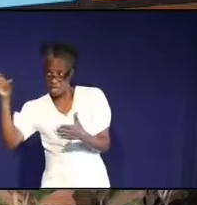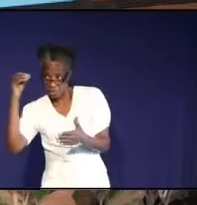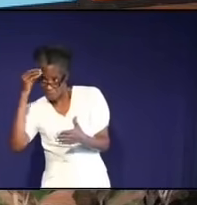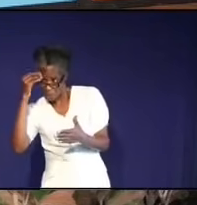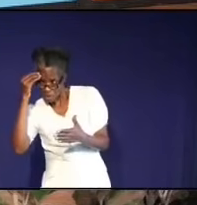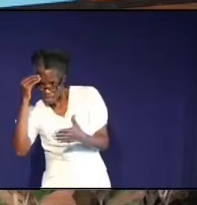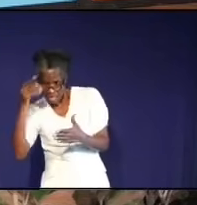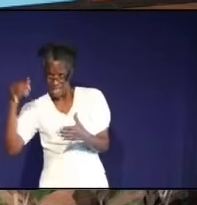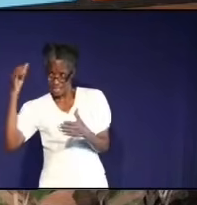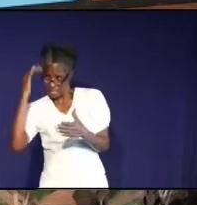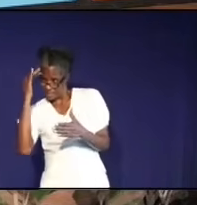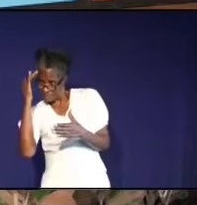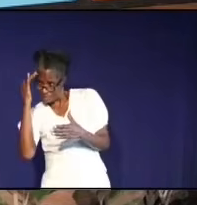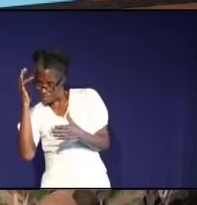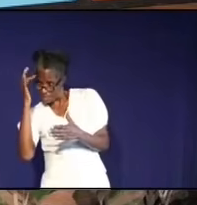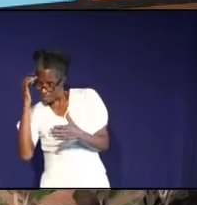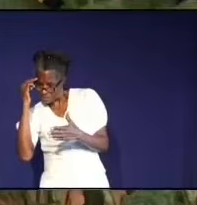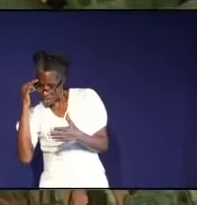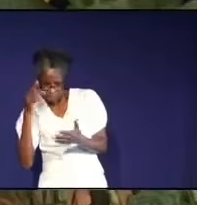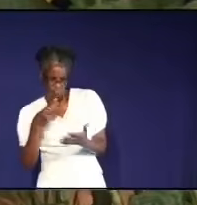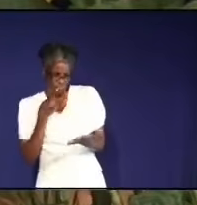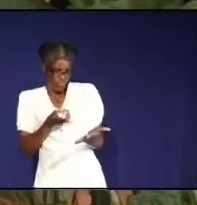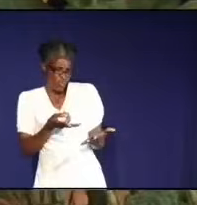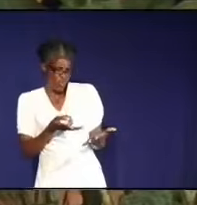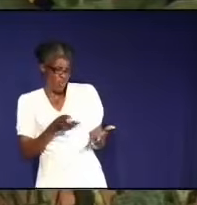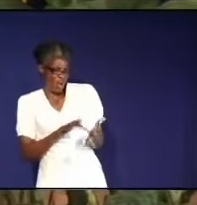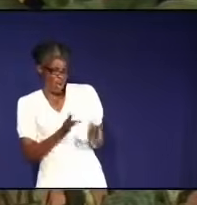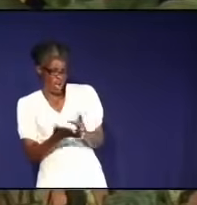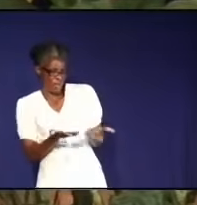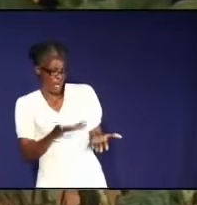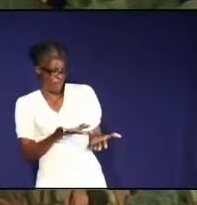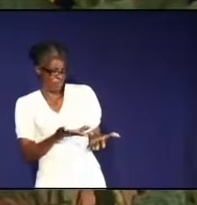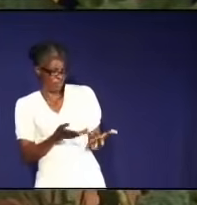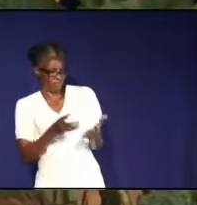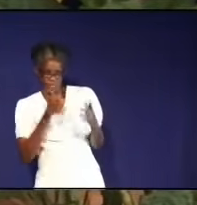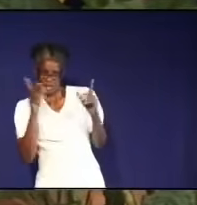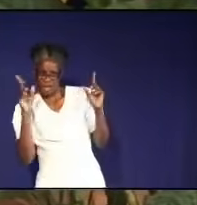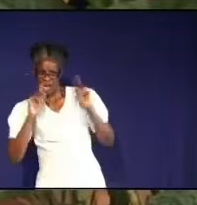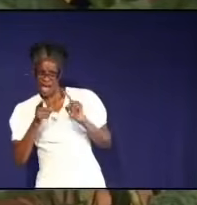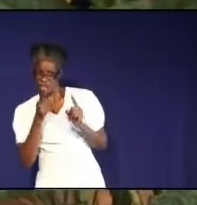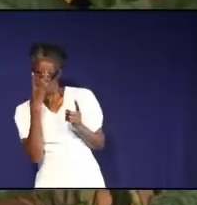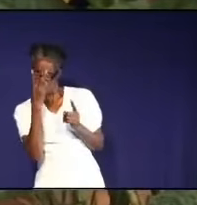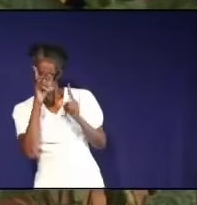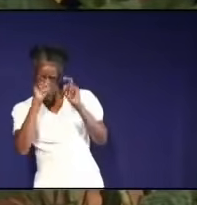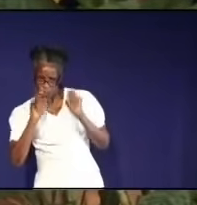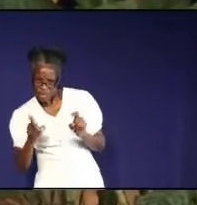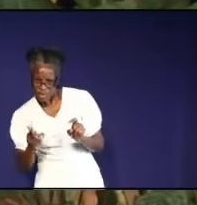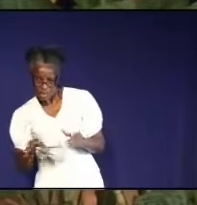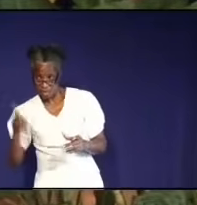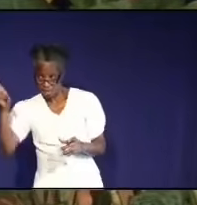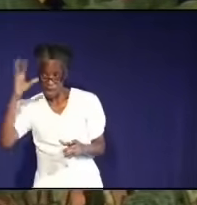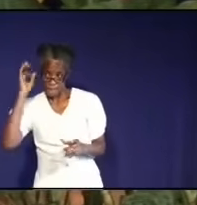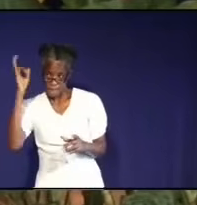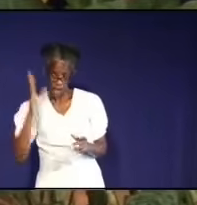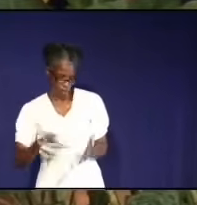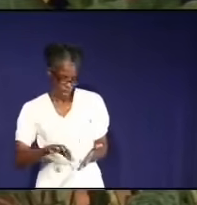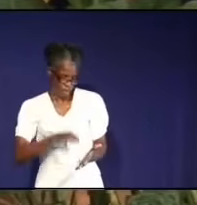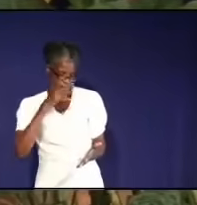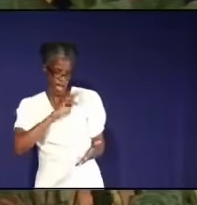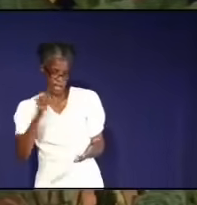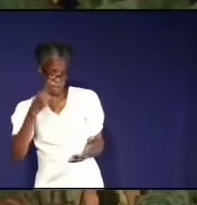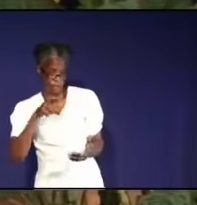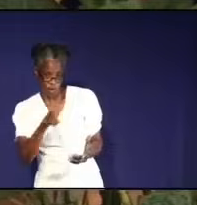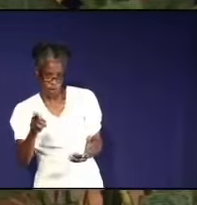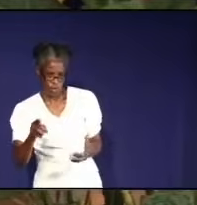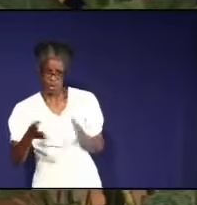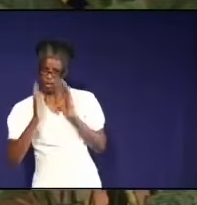my mind, in my look at the Bible, is answering two questions, and I'll find them for you momentarily. So